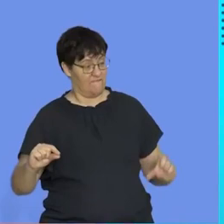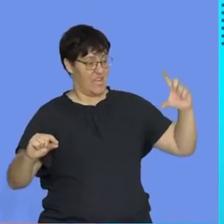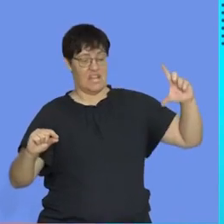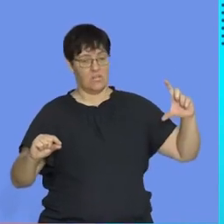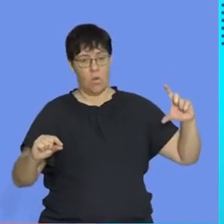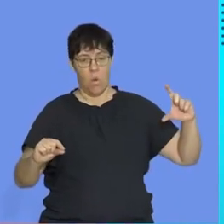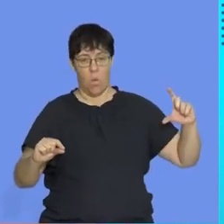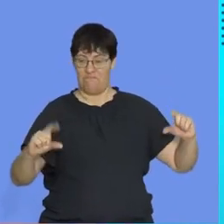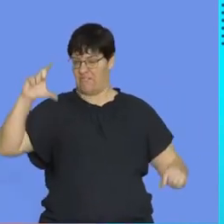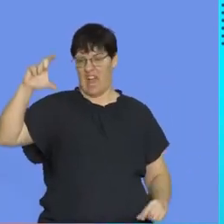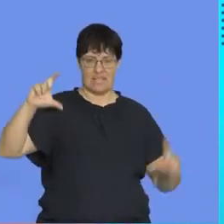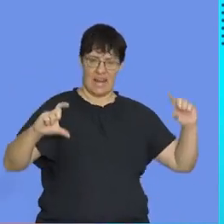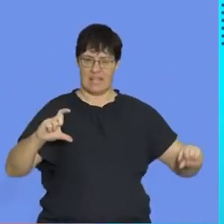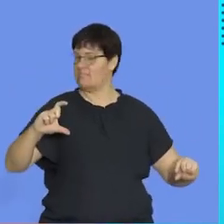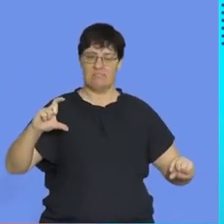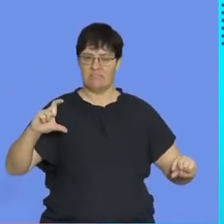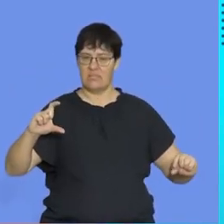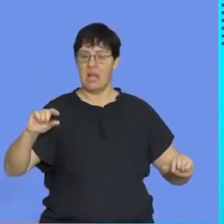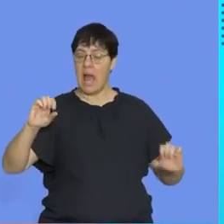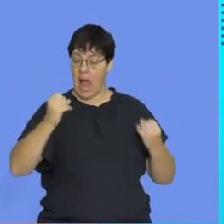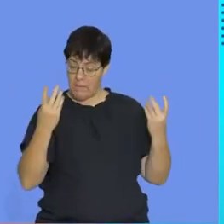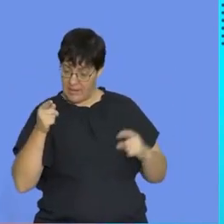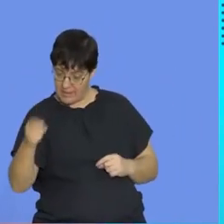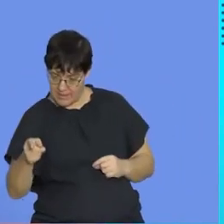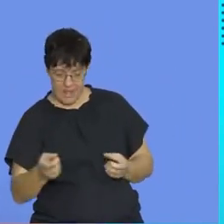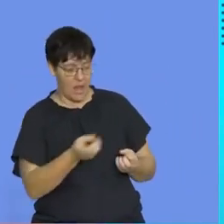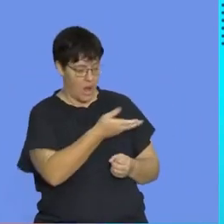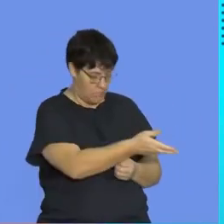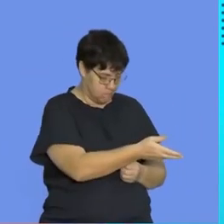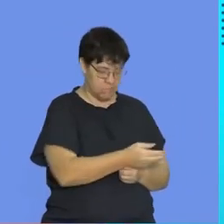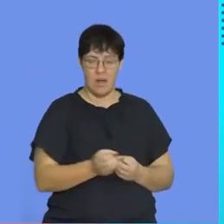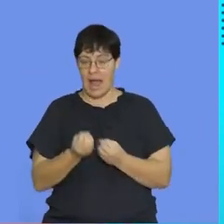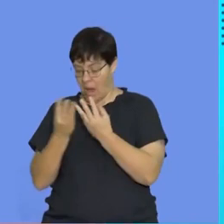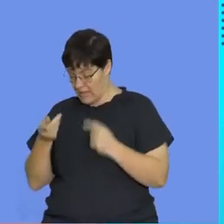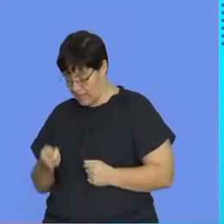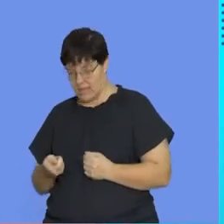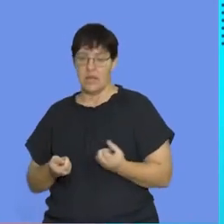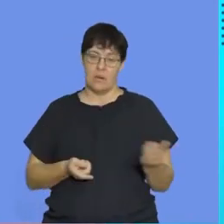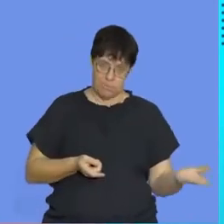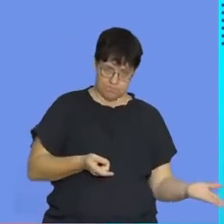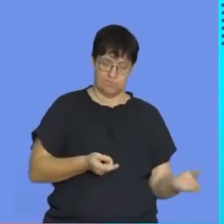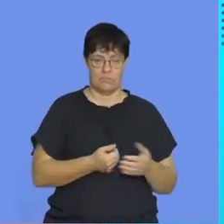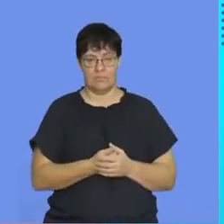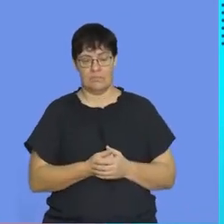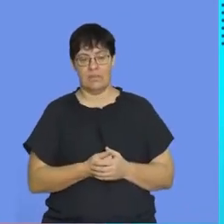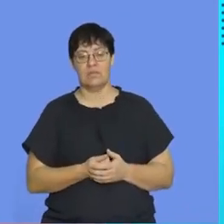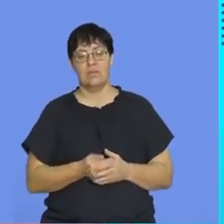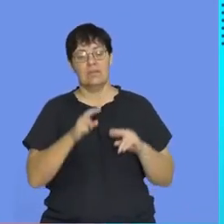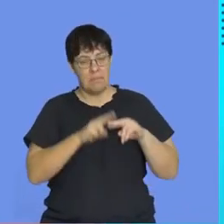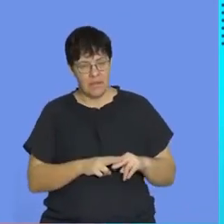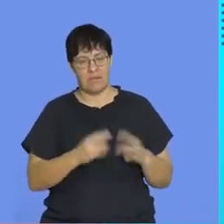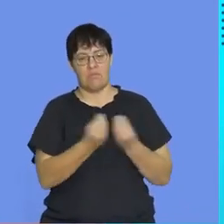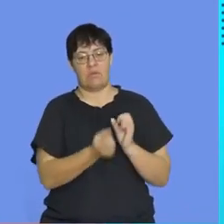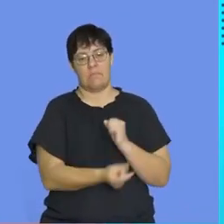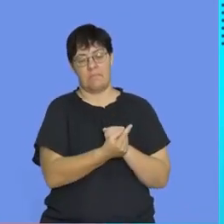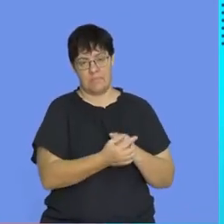as the particles that make up a substance, is also going to affect the quantity of the products that you get. So the big question